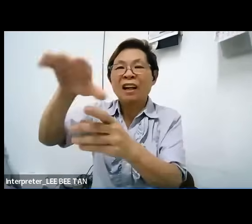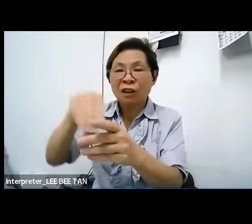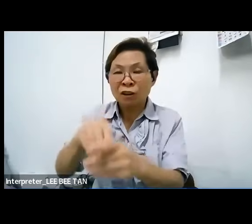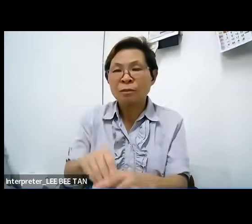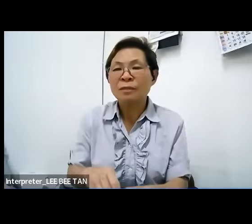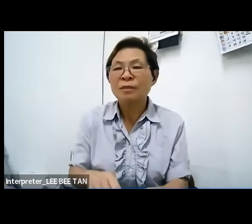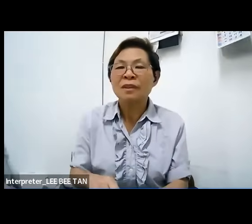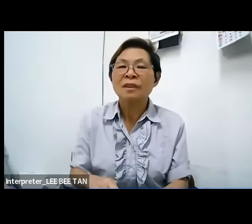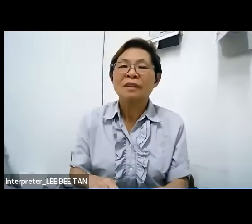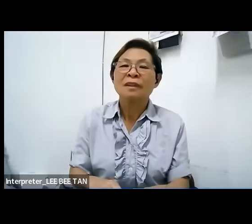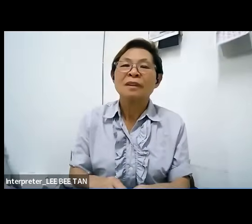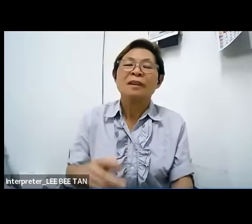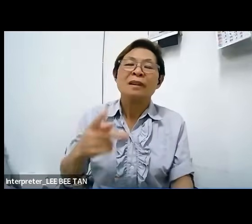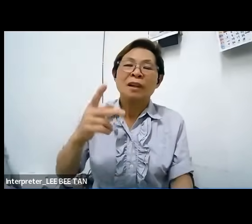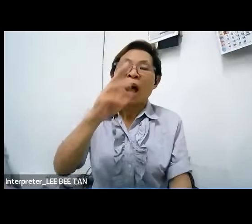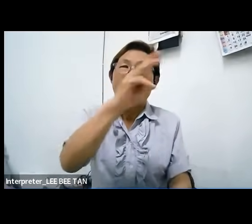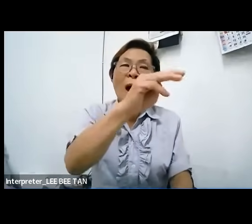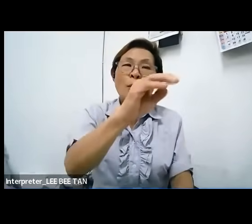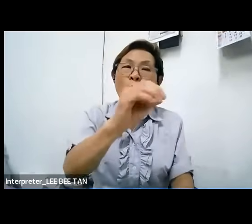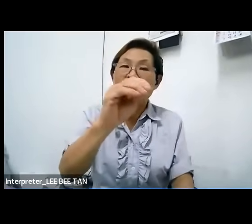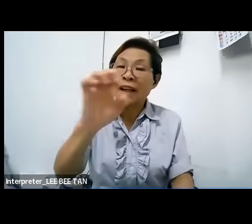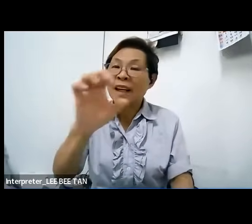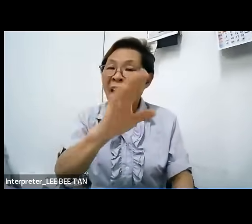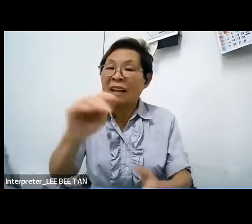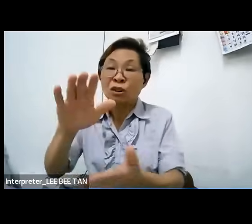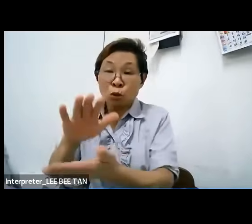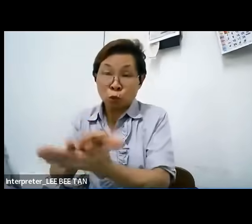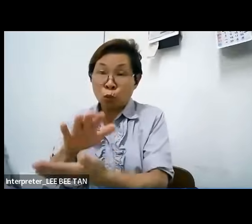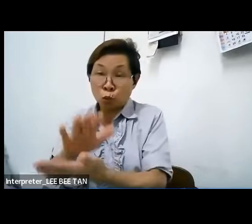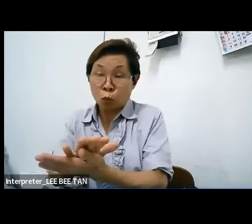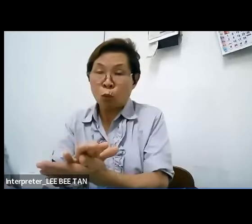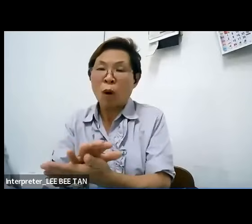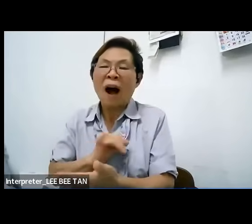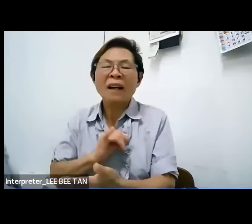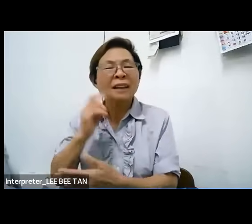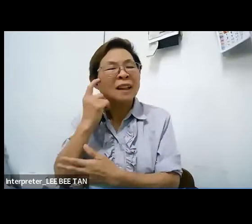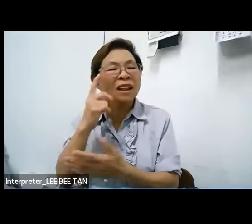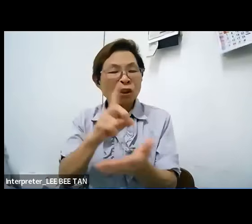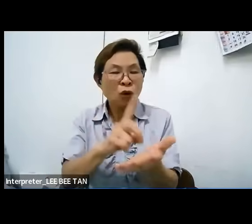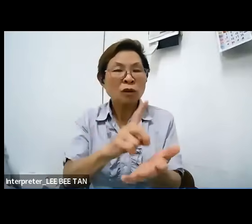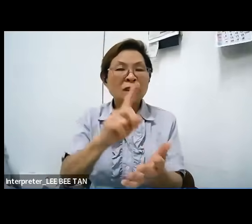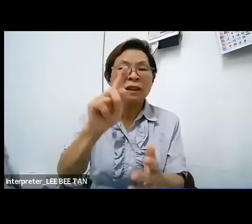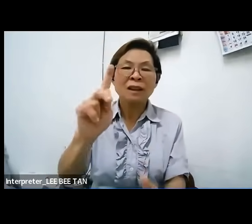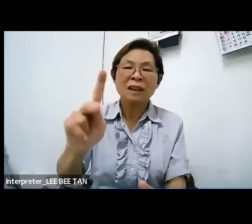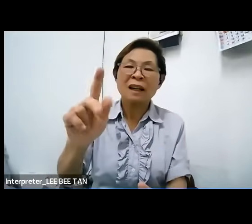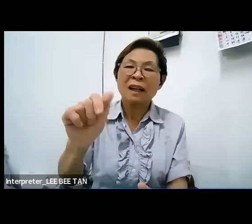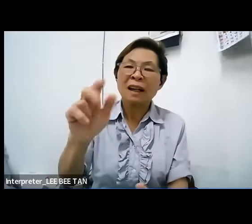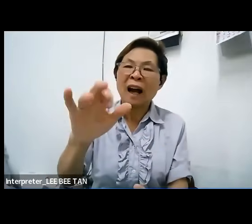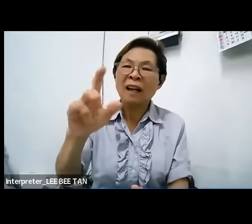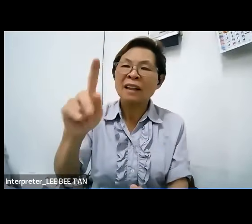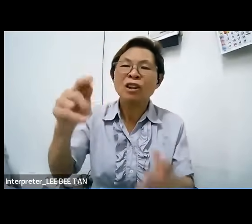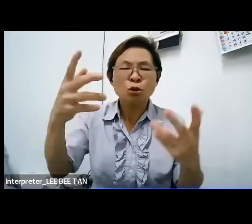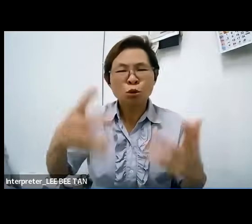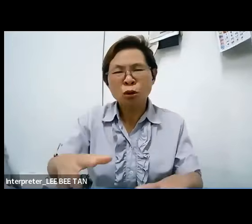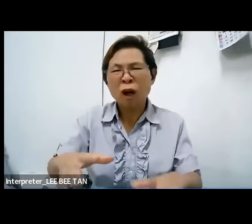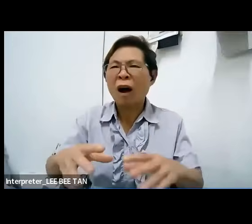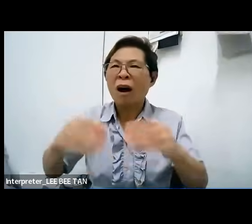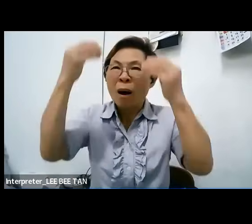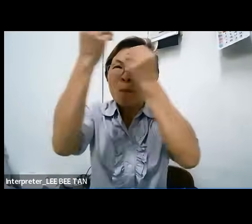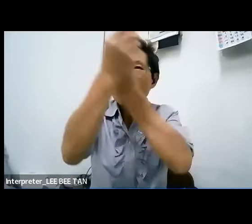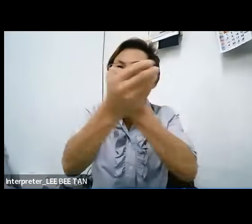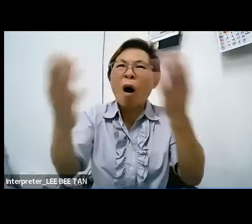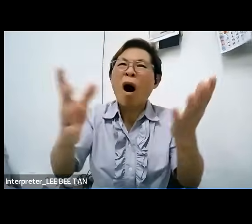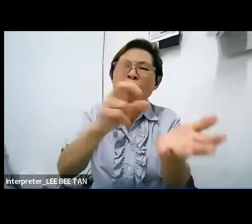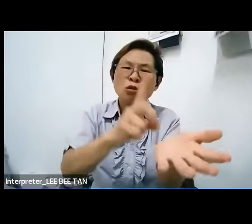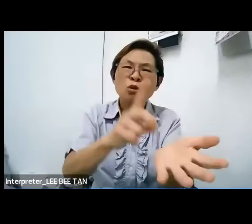the ministry and the school level, and I think Dr. Kanit has actually give a very